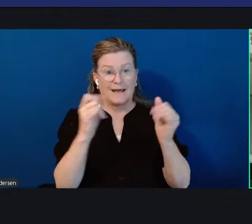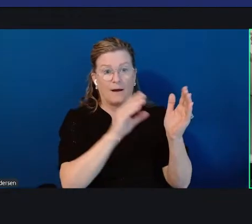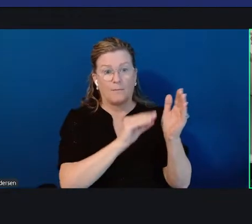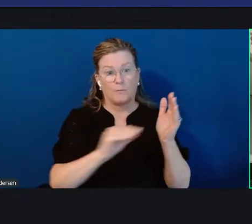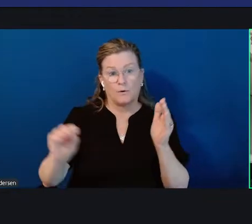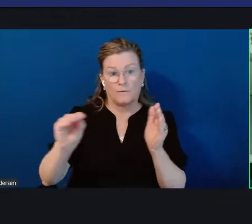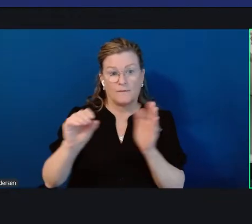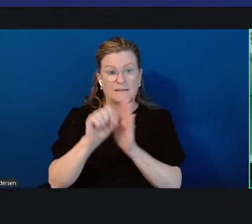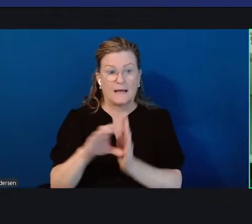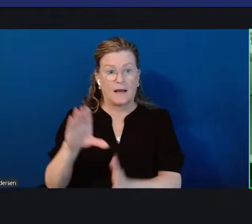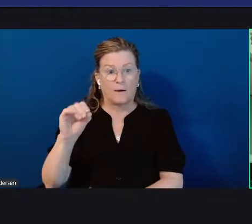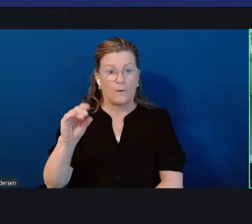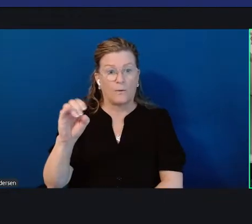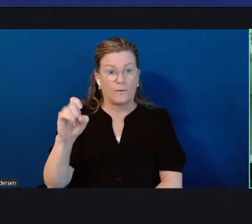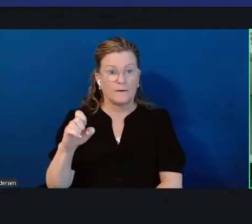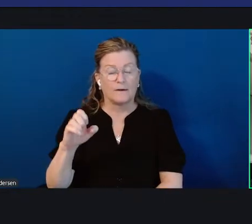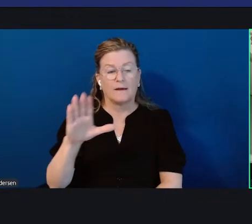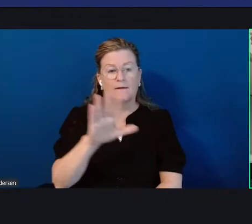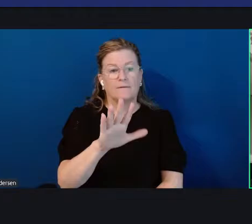into State Code. So